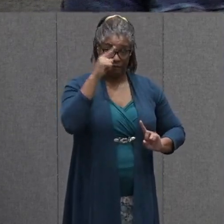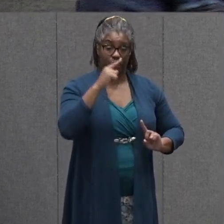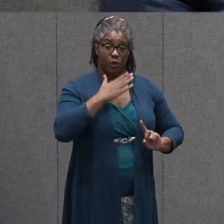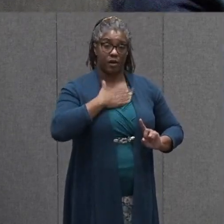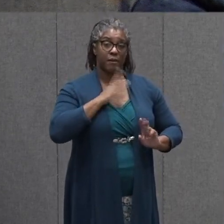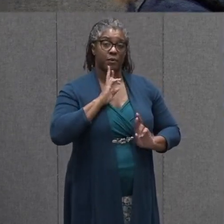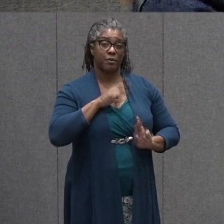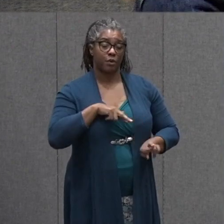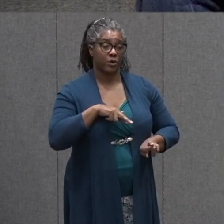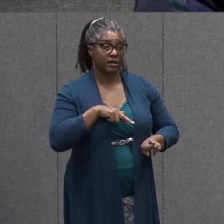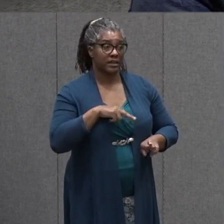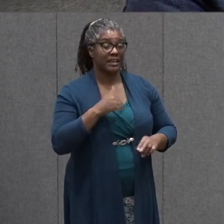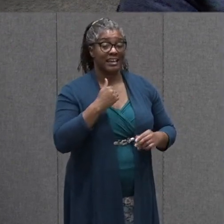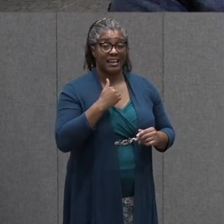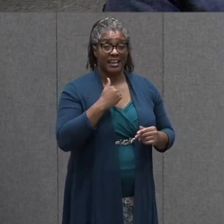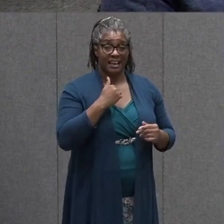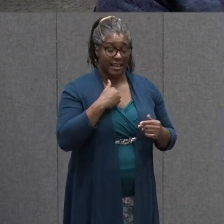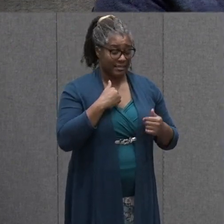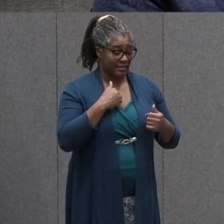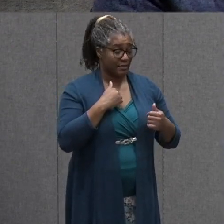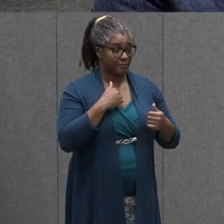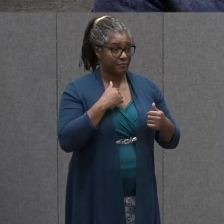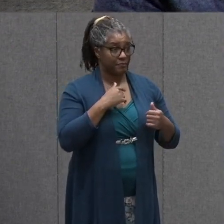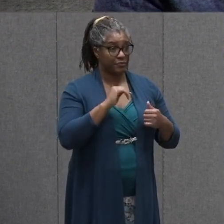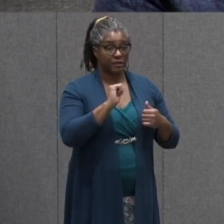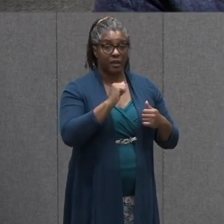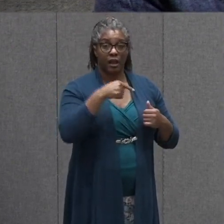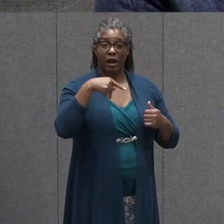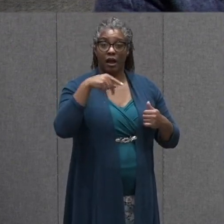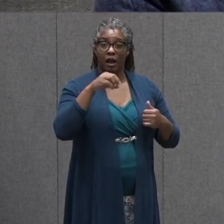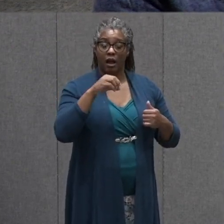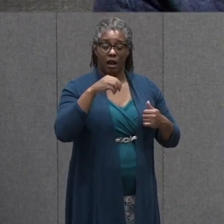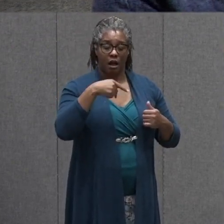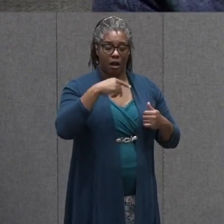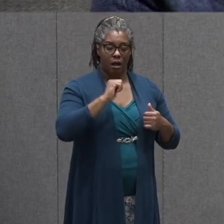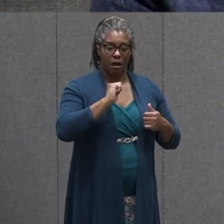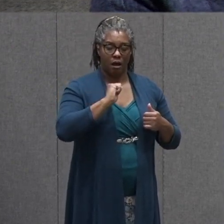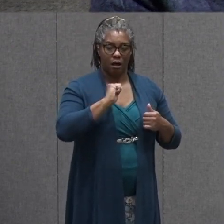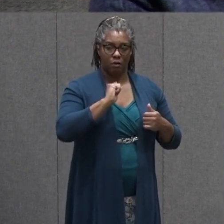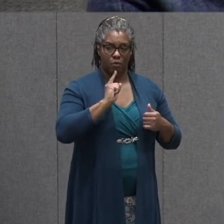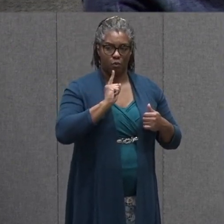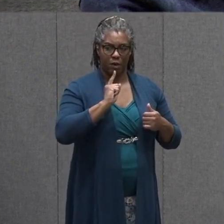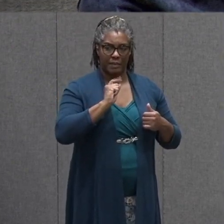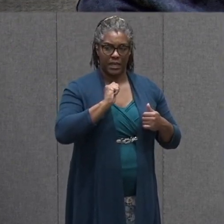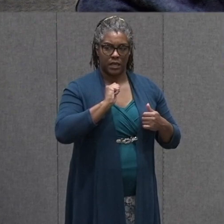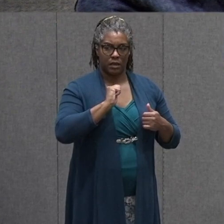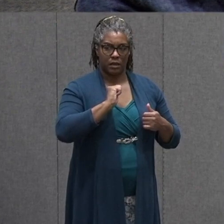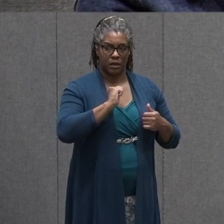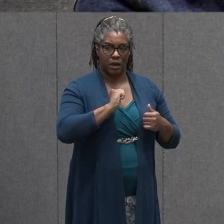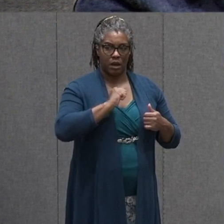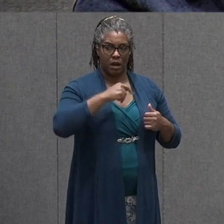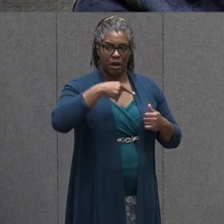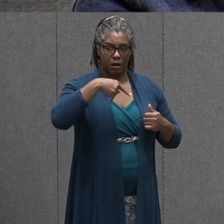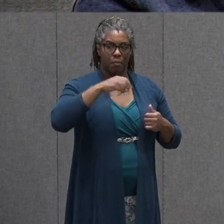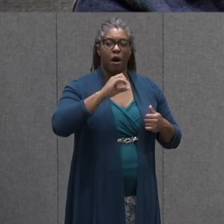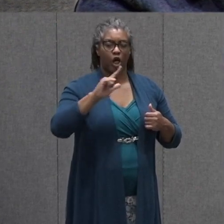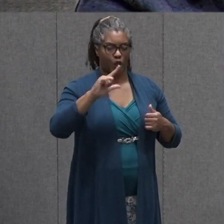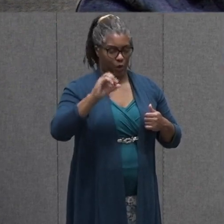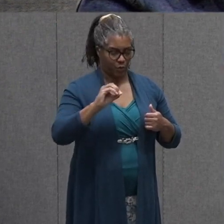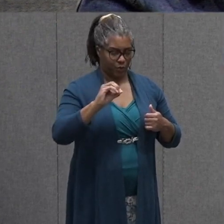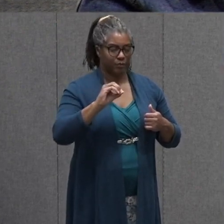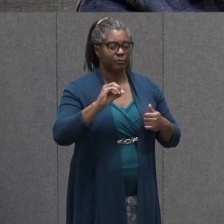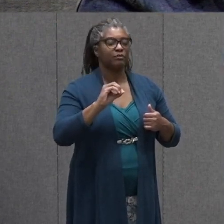here is talk about that word germination that you learned with Miss Kathy. She had that lovely poster up there that she told you about